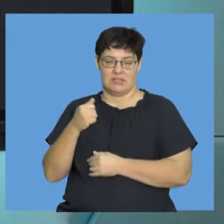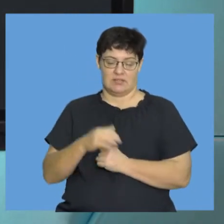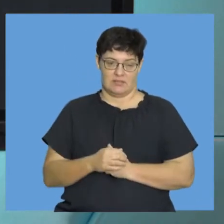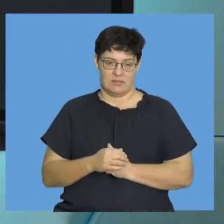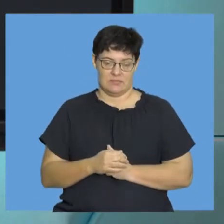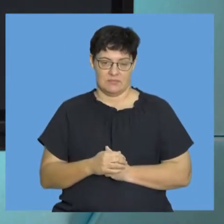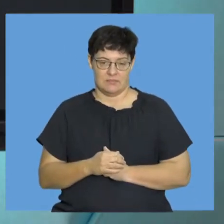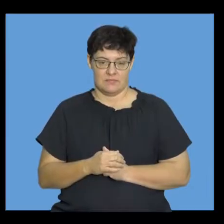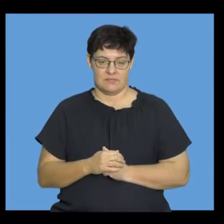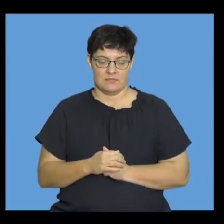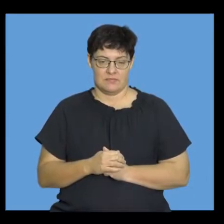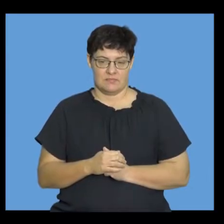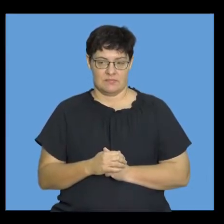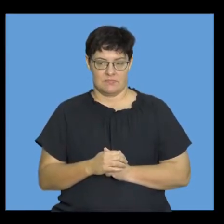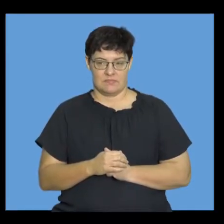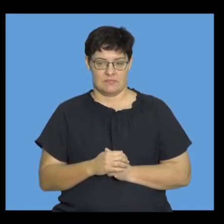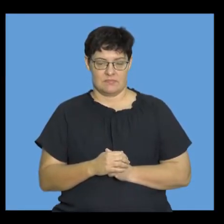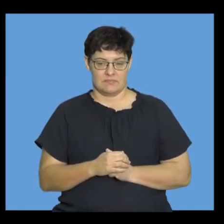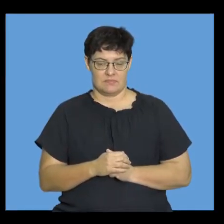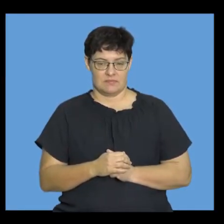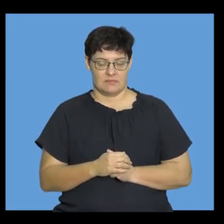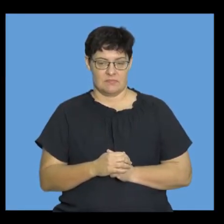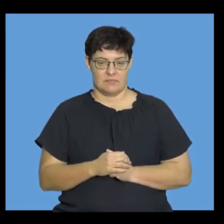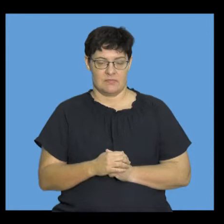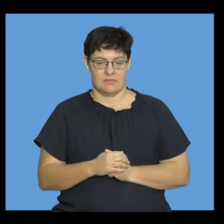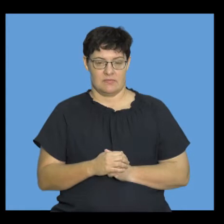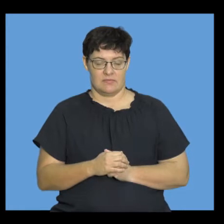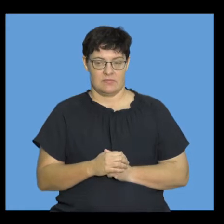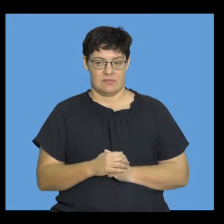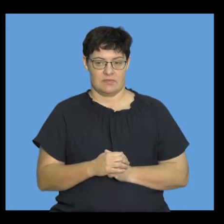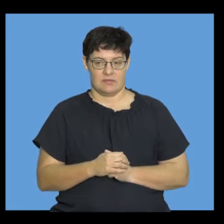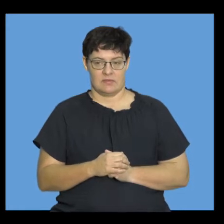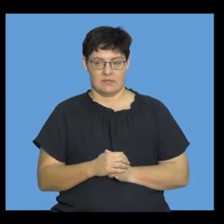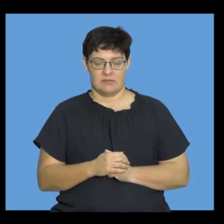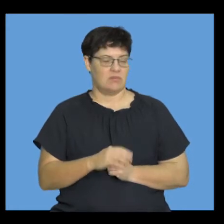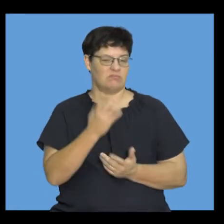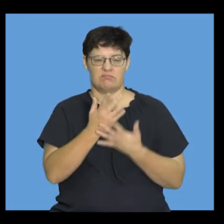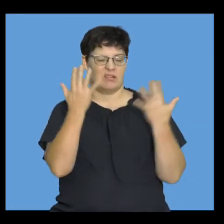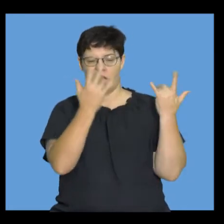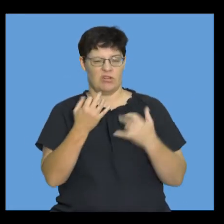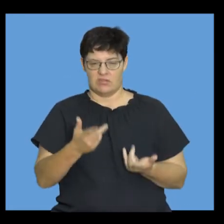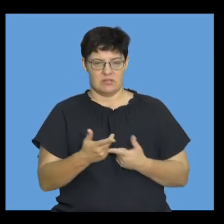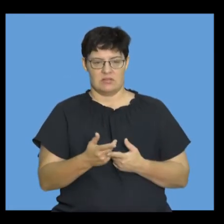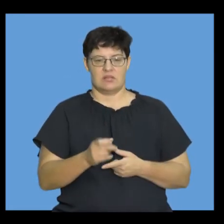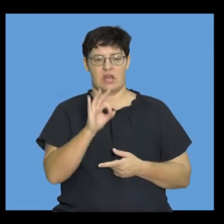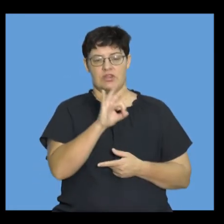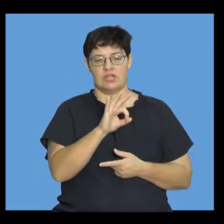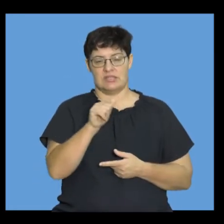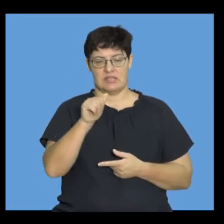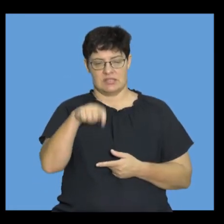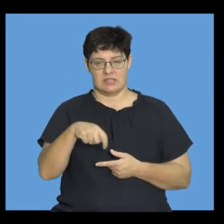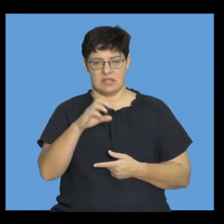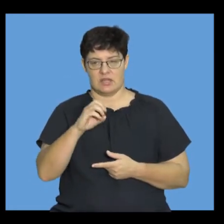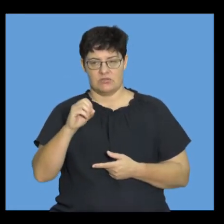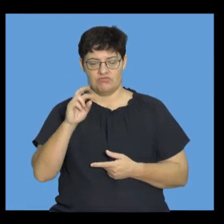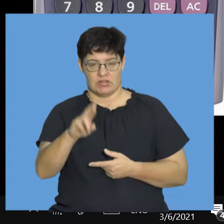Okay, so you'll take 60% of 60,000. We can do it as a straightforward calculation. It would be 36,000 Rand. Let's just check